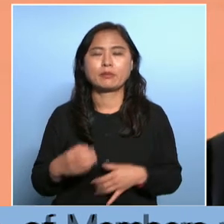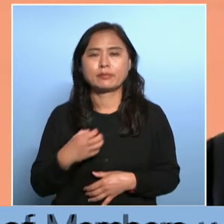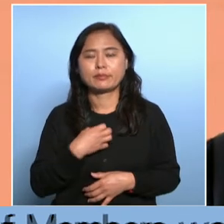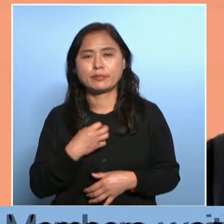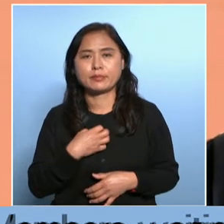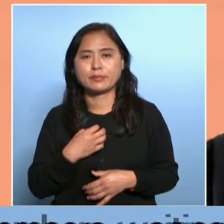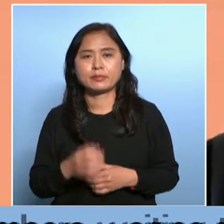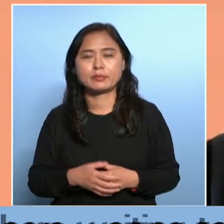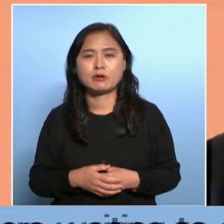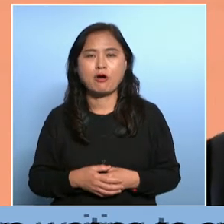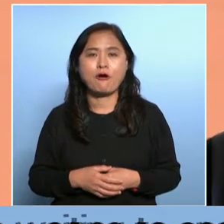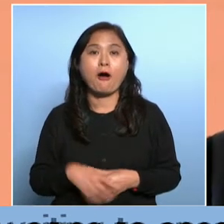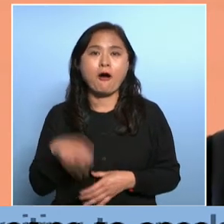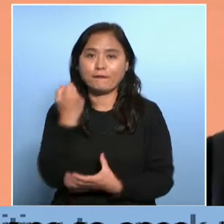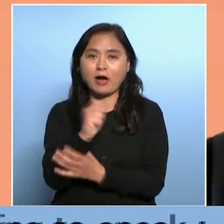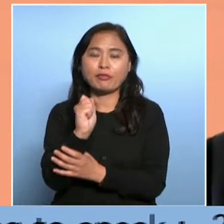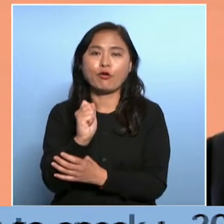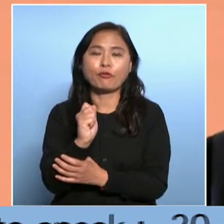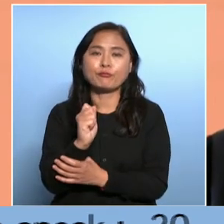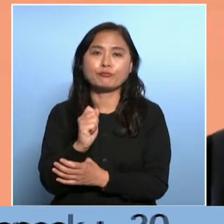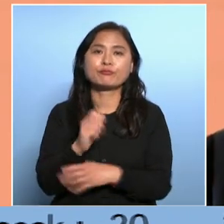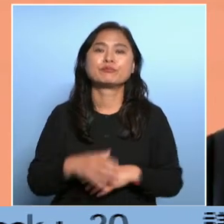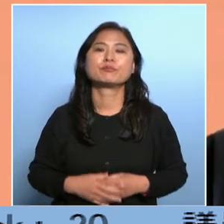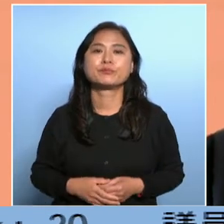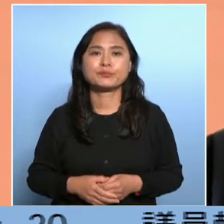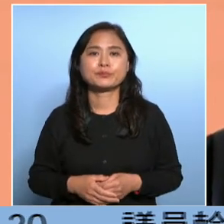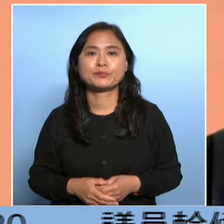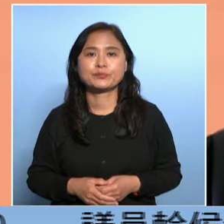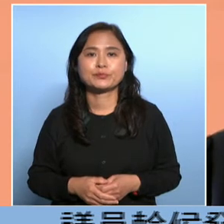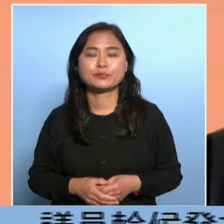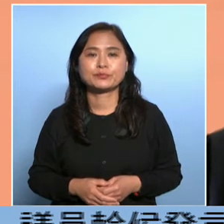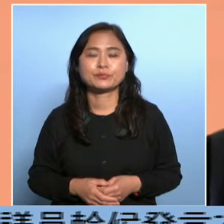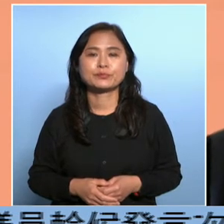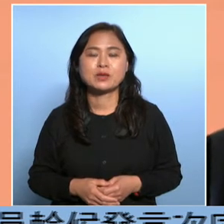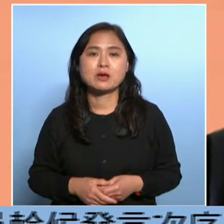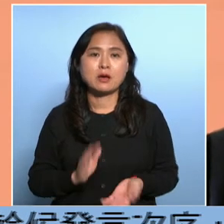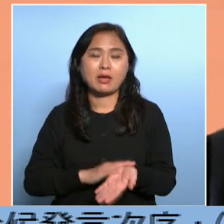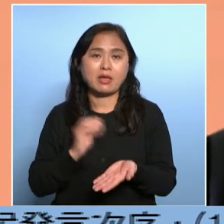personal view is that I'm strongly against